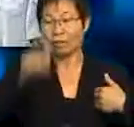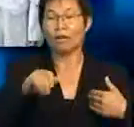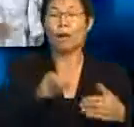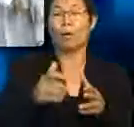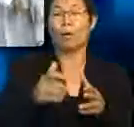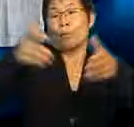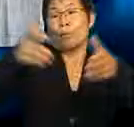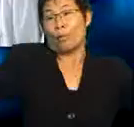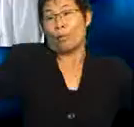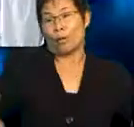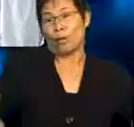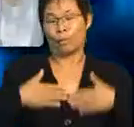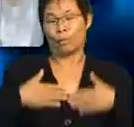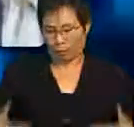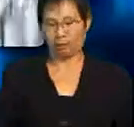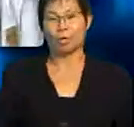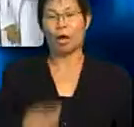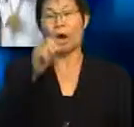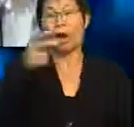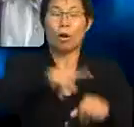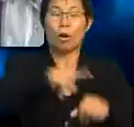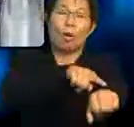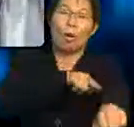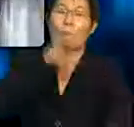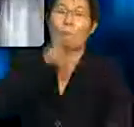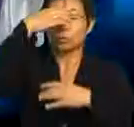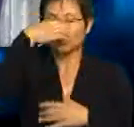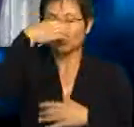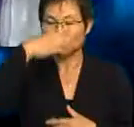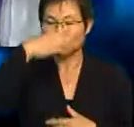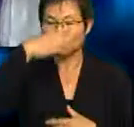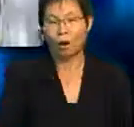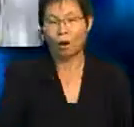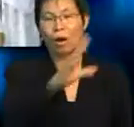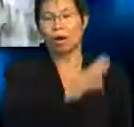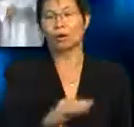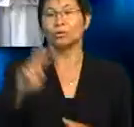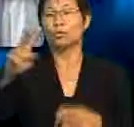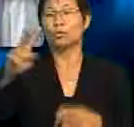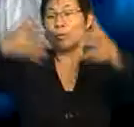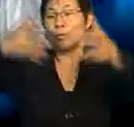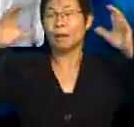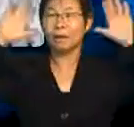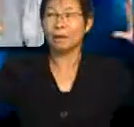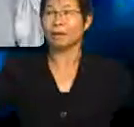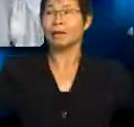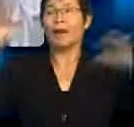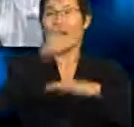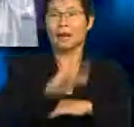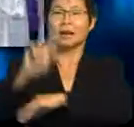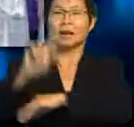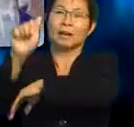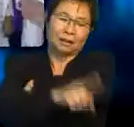have? A big body. A long trunk. Two